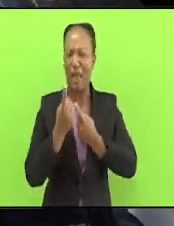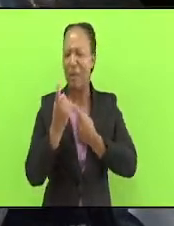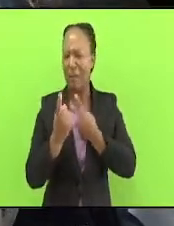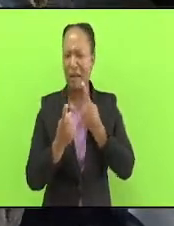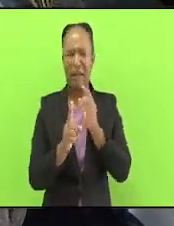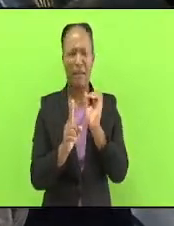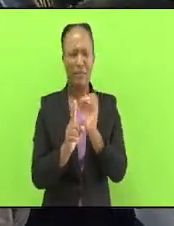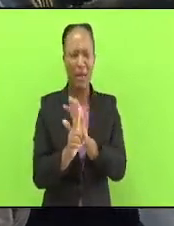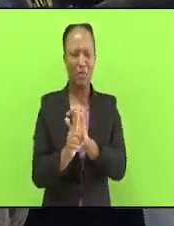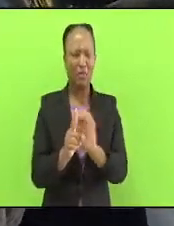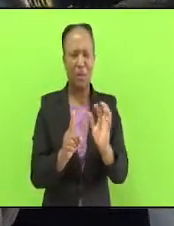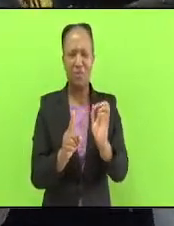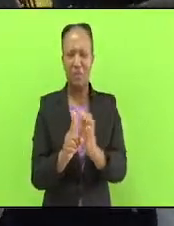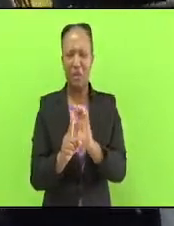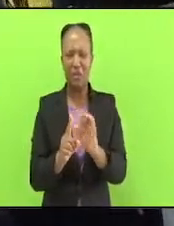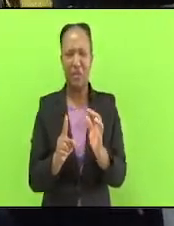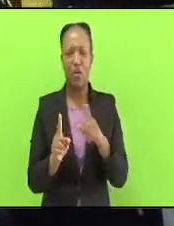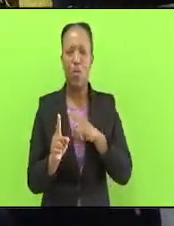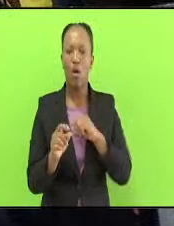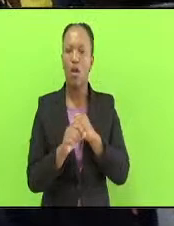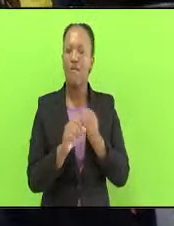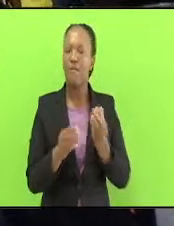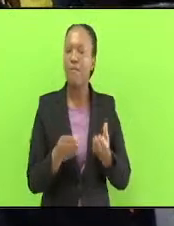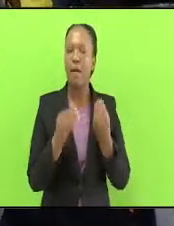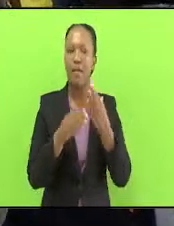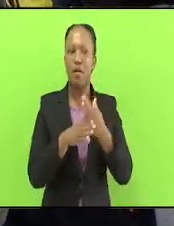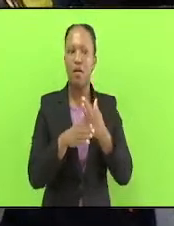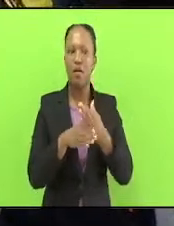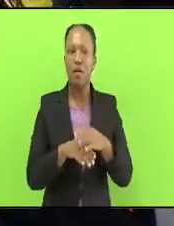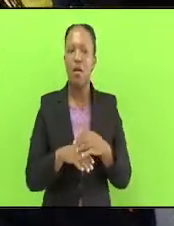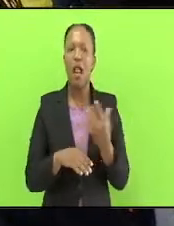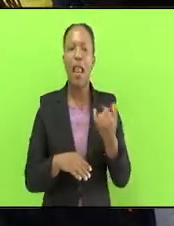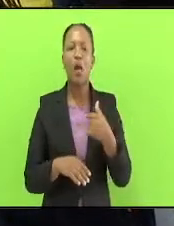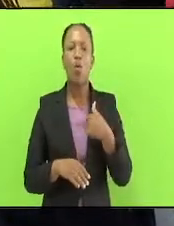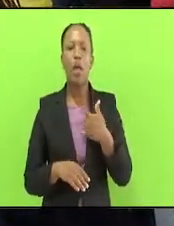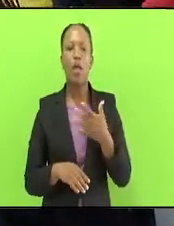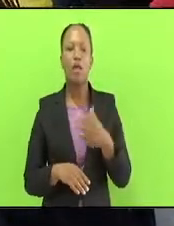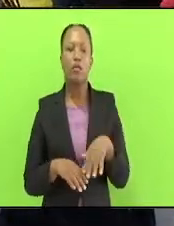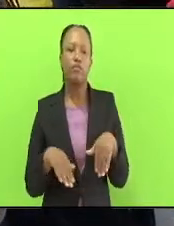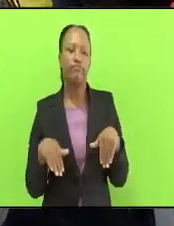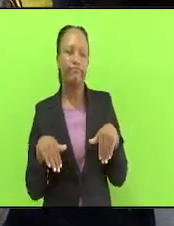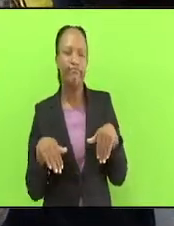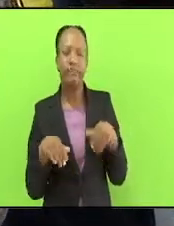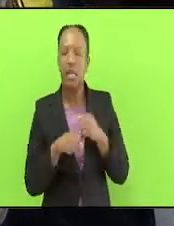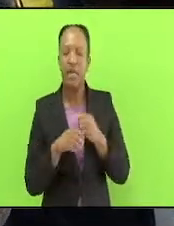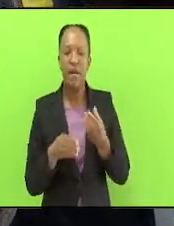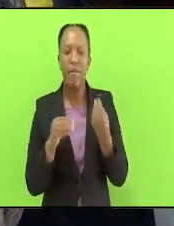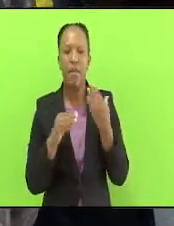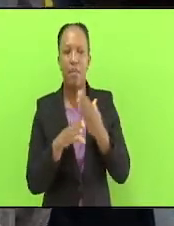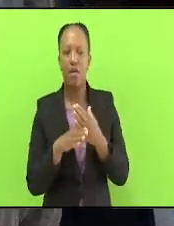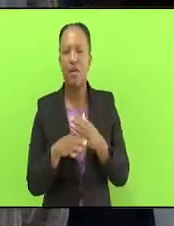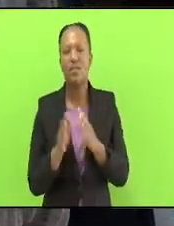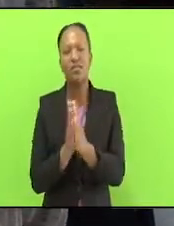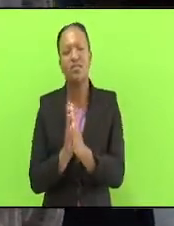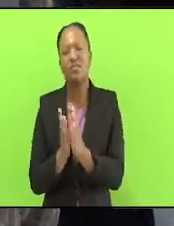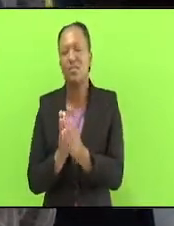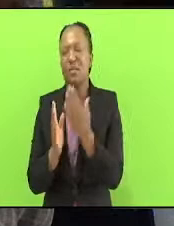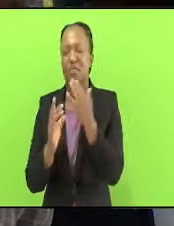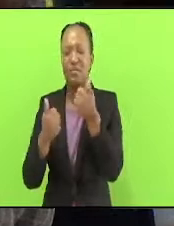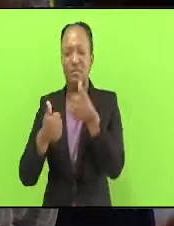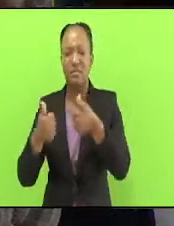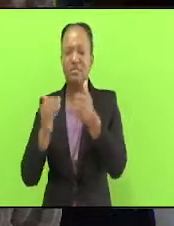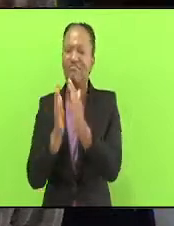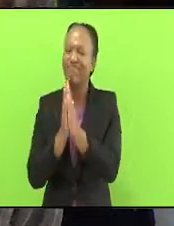of ha re kry-e mmereko. It seems like ke rona re itirang gore re sa kry-a mmereko. Ra le kopa bagolo,